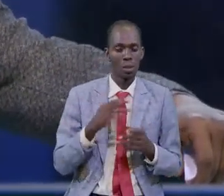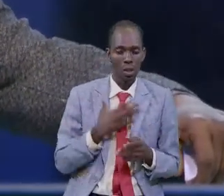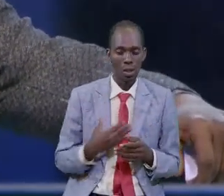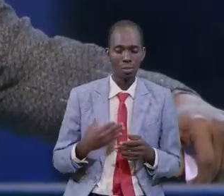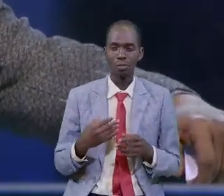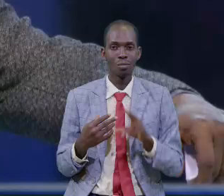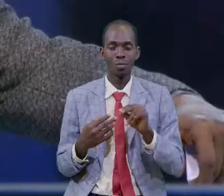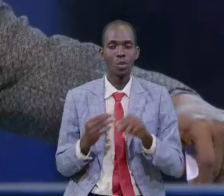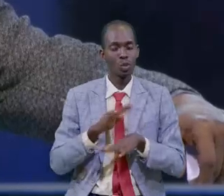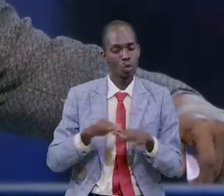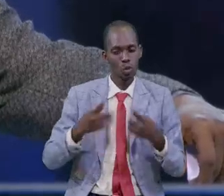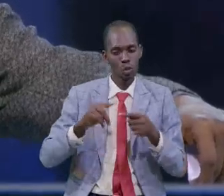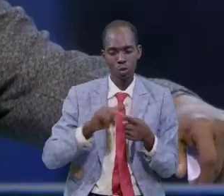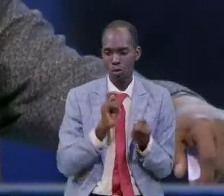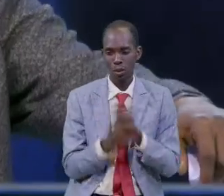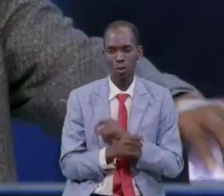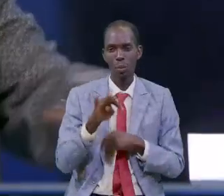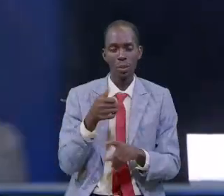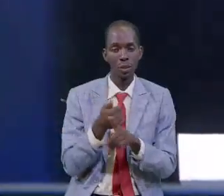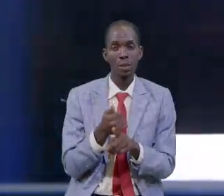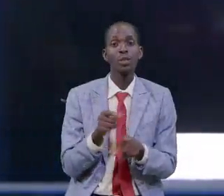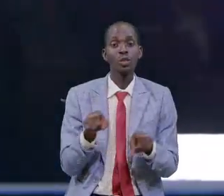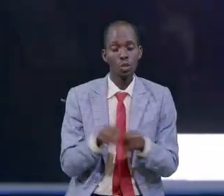leaf. Come just as you are.